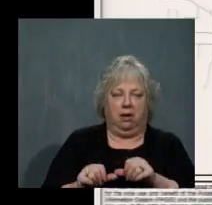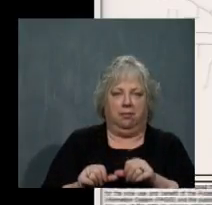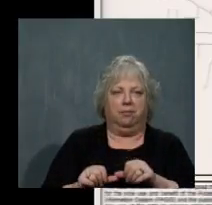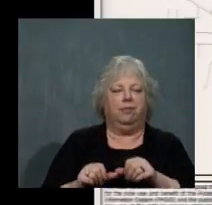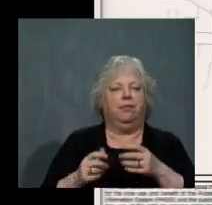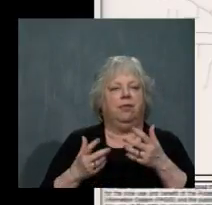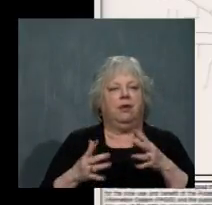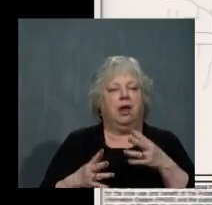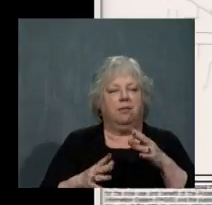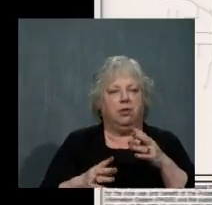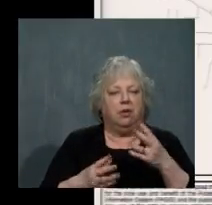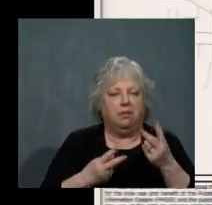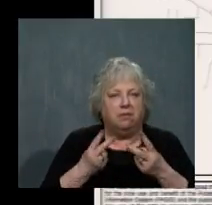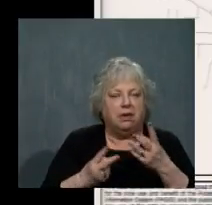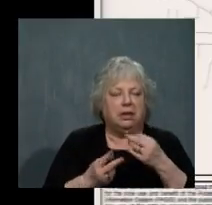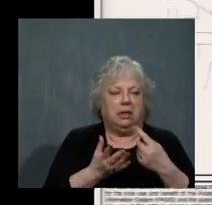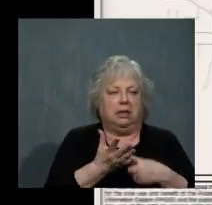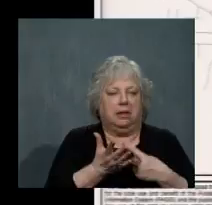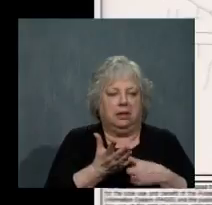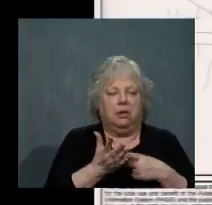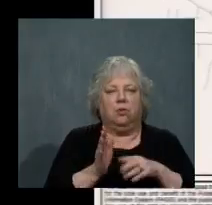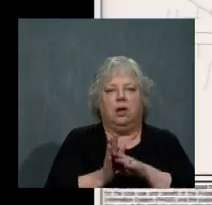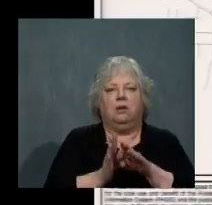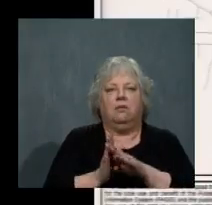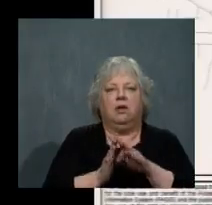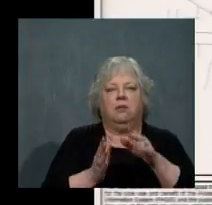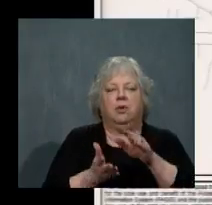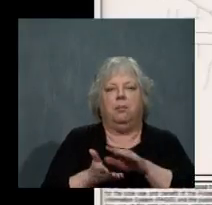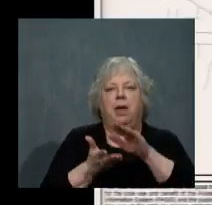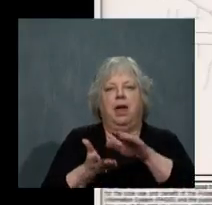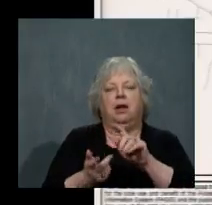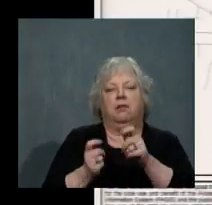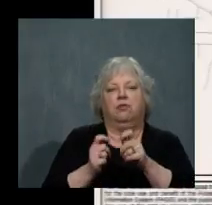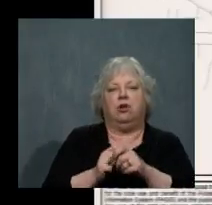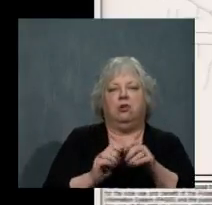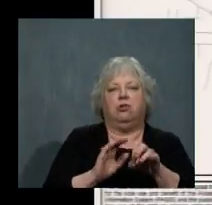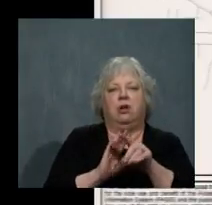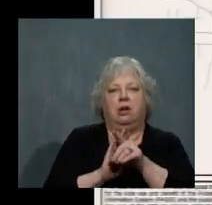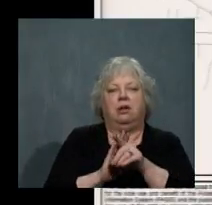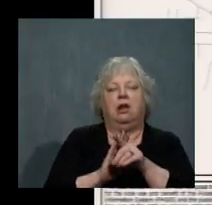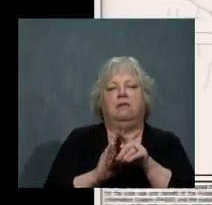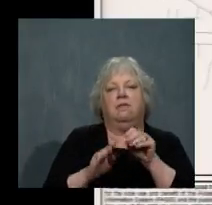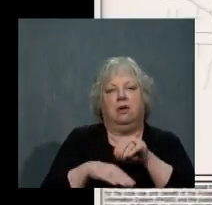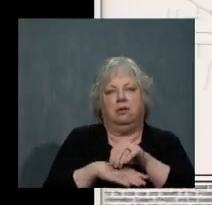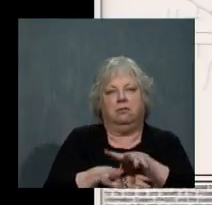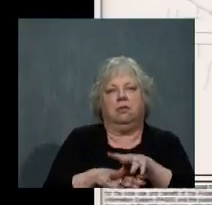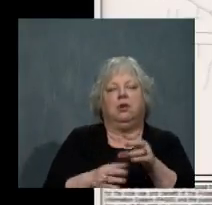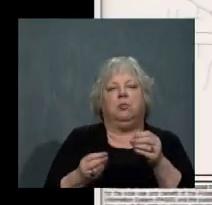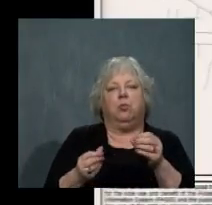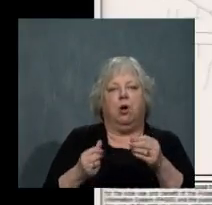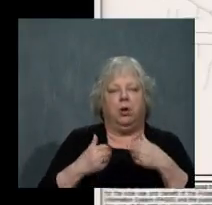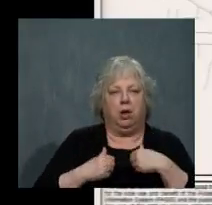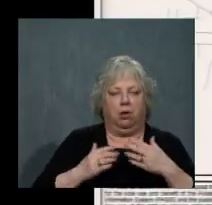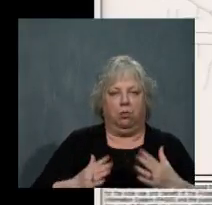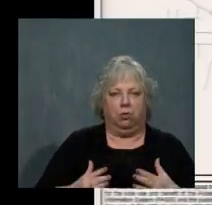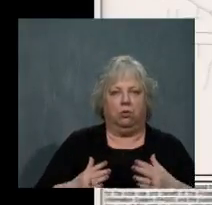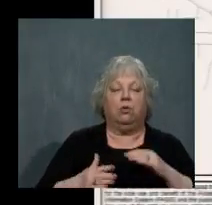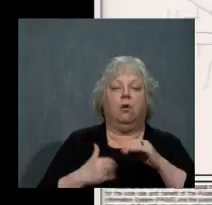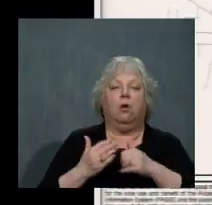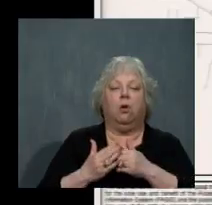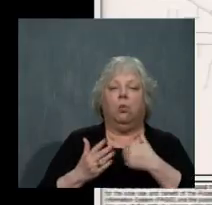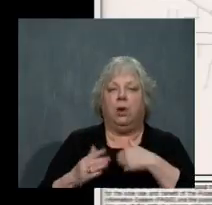After the field visits and discussions, we developed a package of changes and identified affected property owners. All the affected property